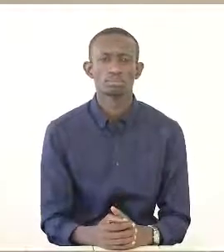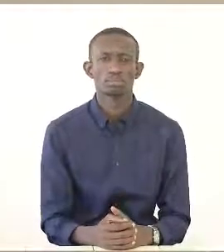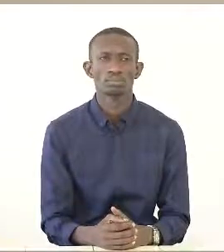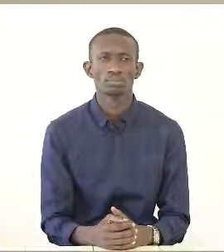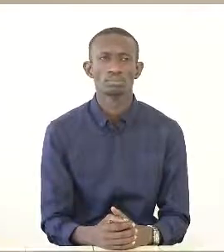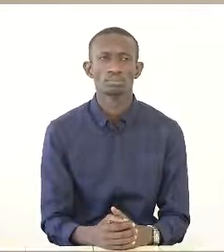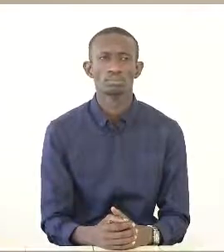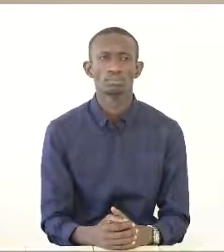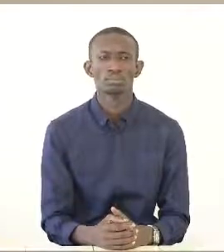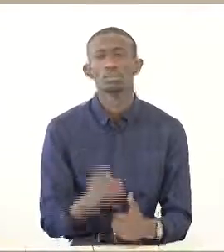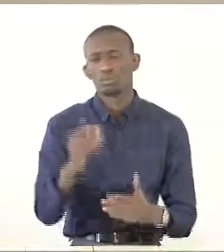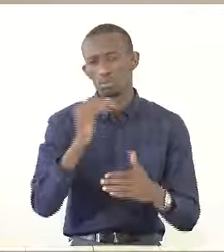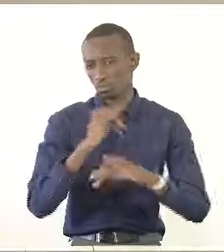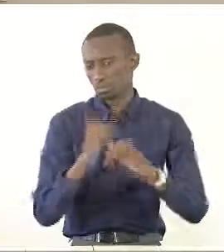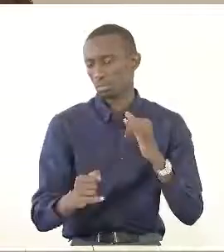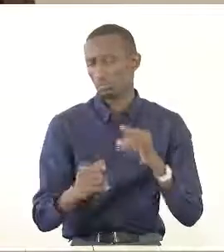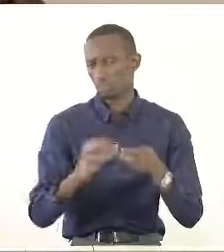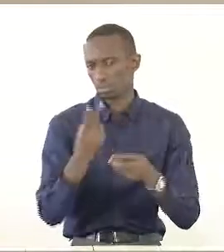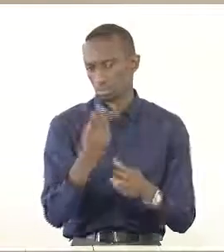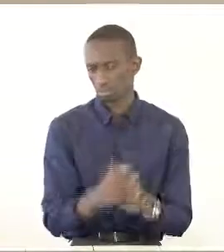this number 2.